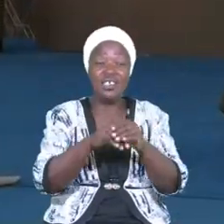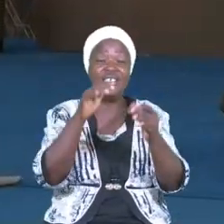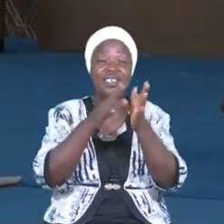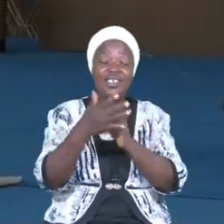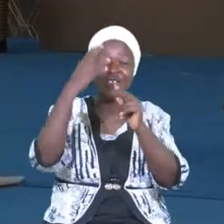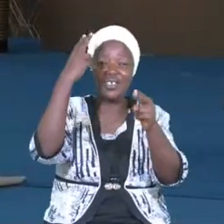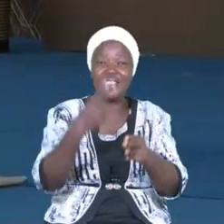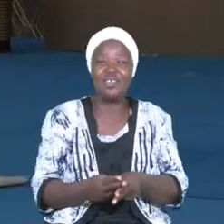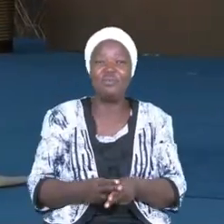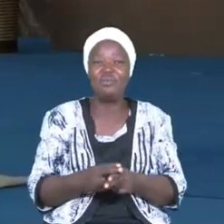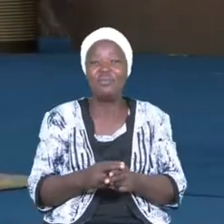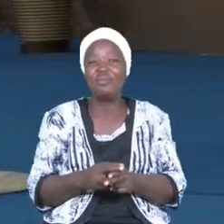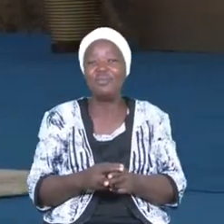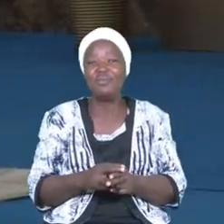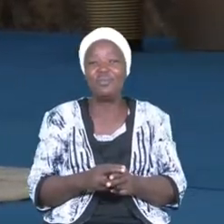name.